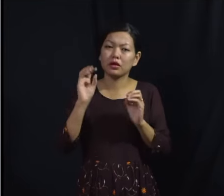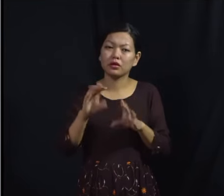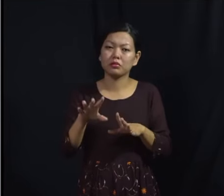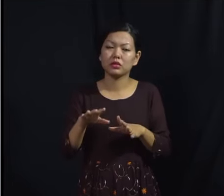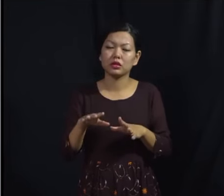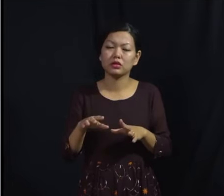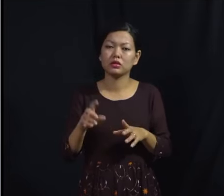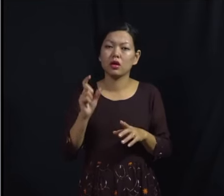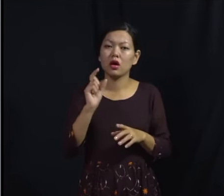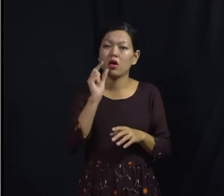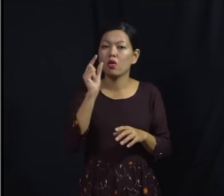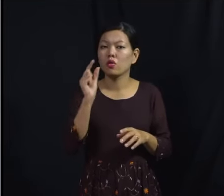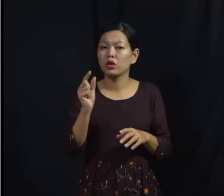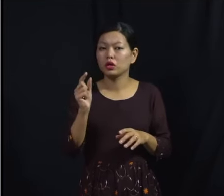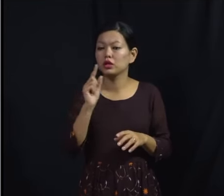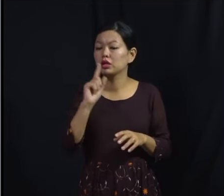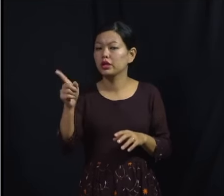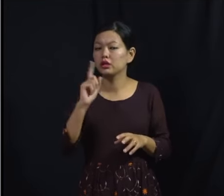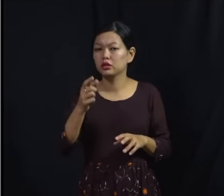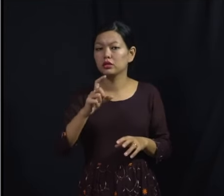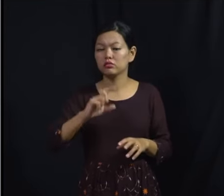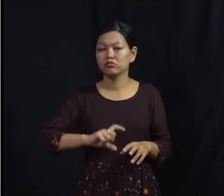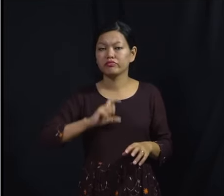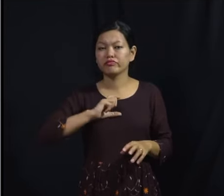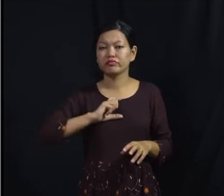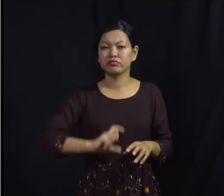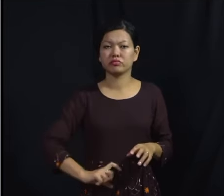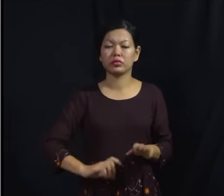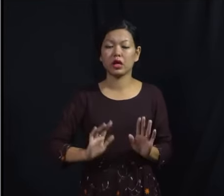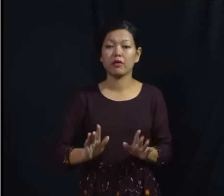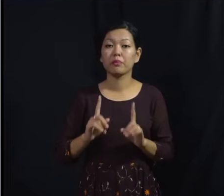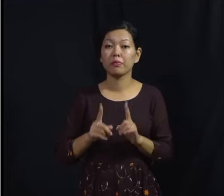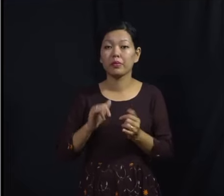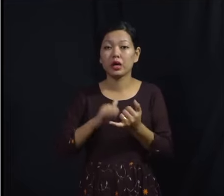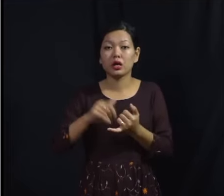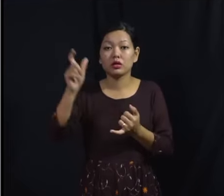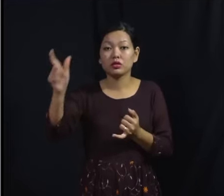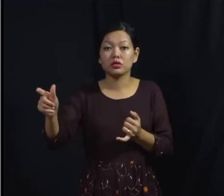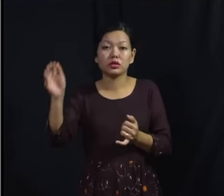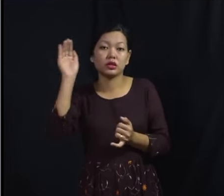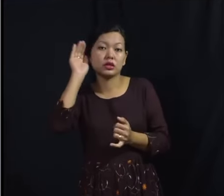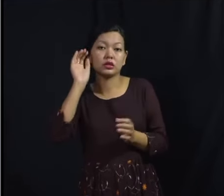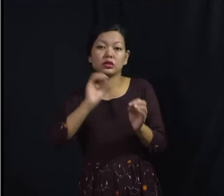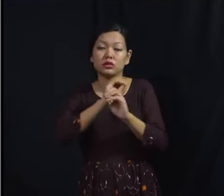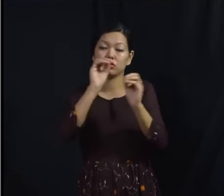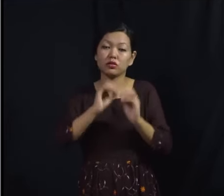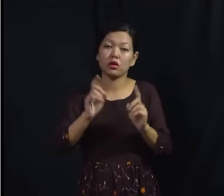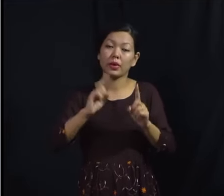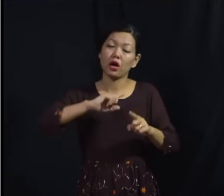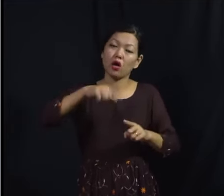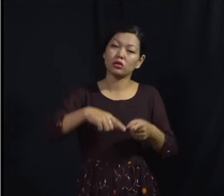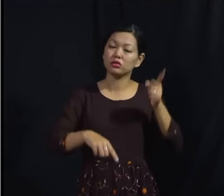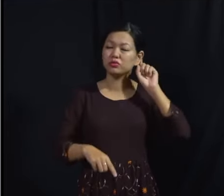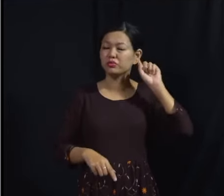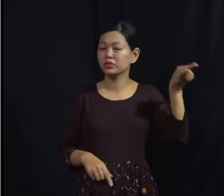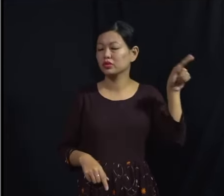she has also proven that it is not only a boy's job or a man's job to be bee farming or to be farming. In other words,